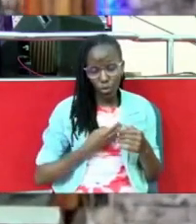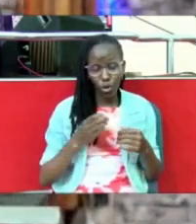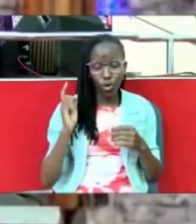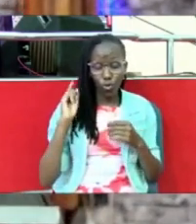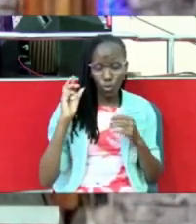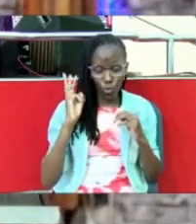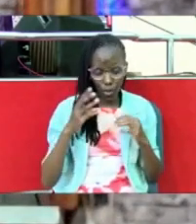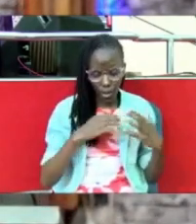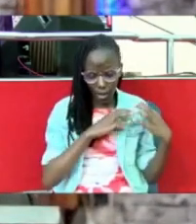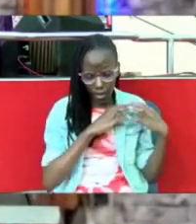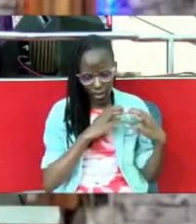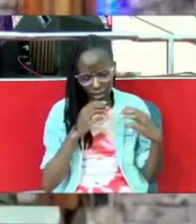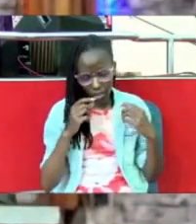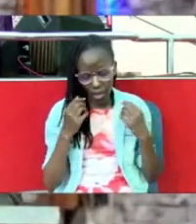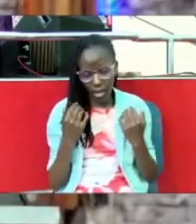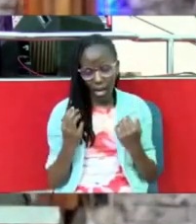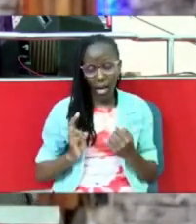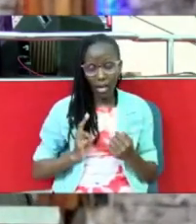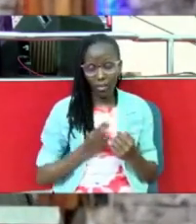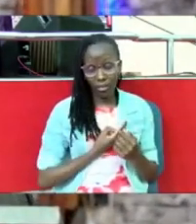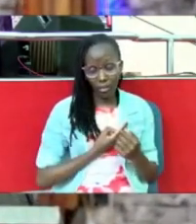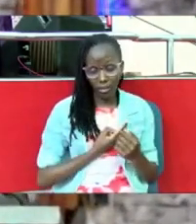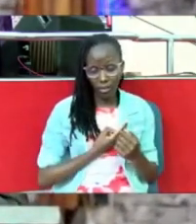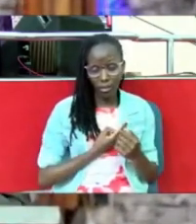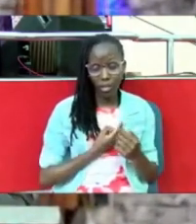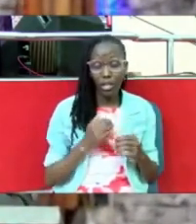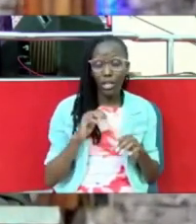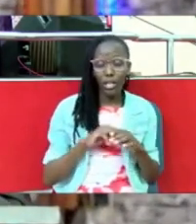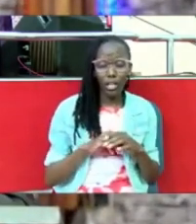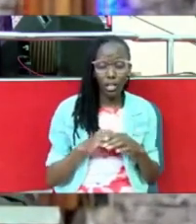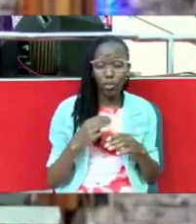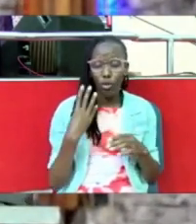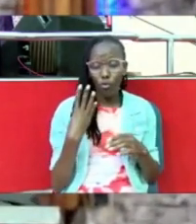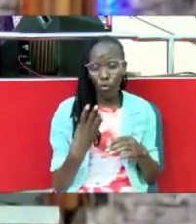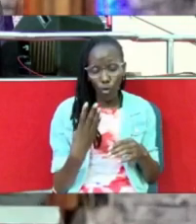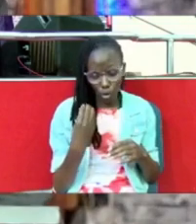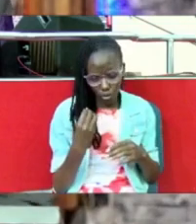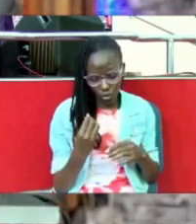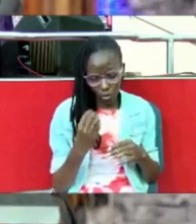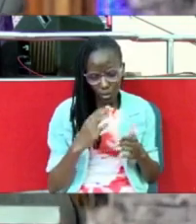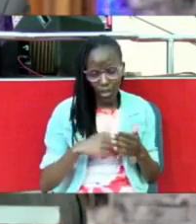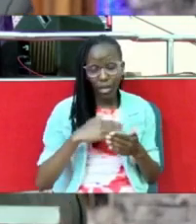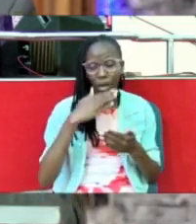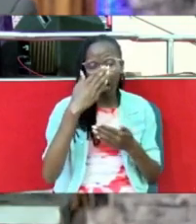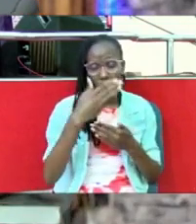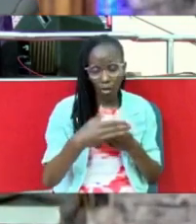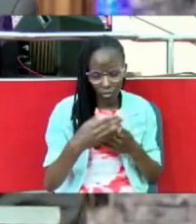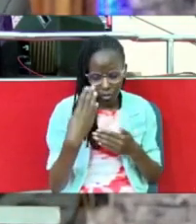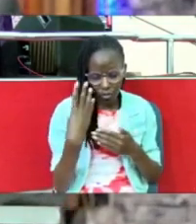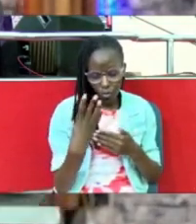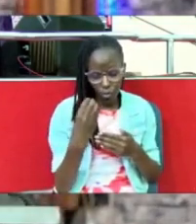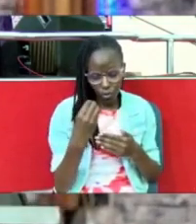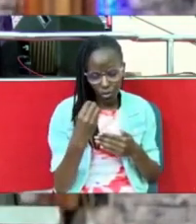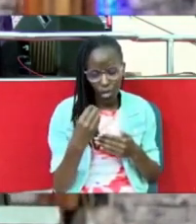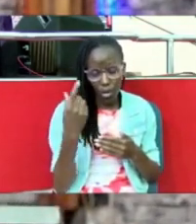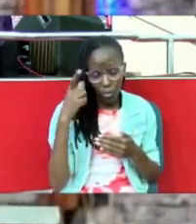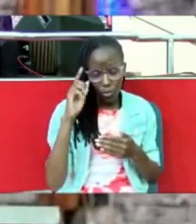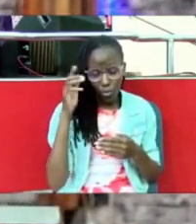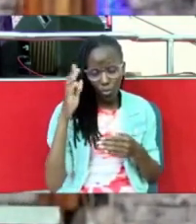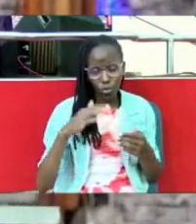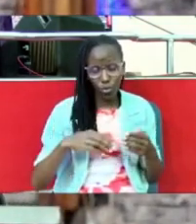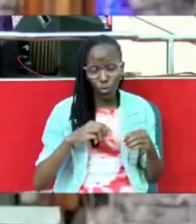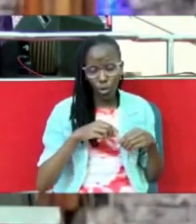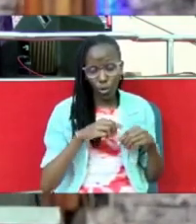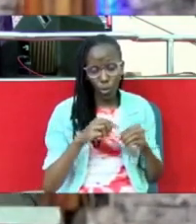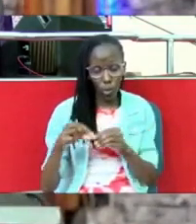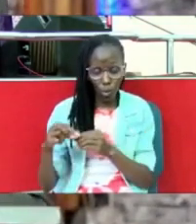even in this new other, in 40 and after 40 and beyond, King of Glory. Because, Lord, you go before us. Lord, you be our rear guard.